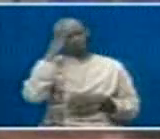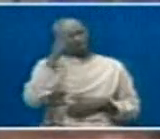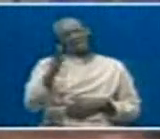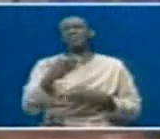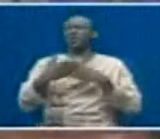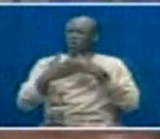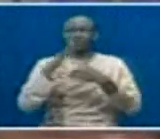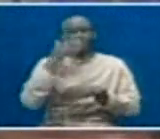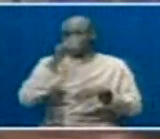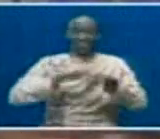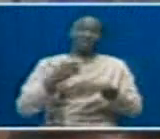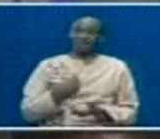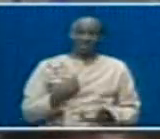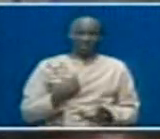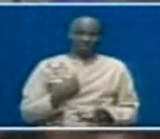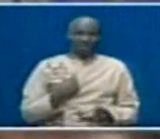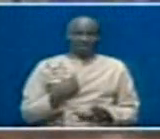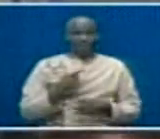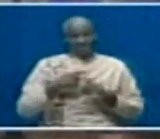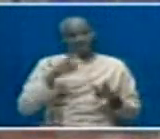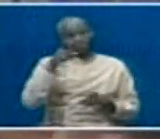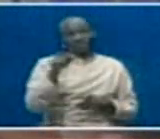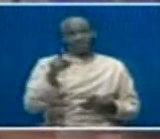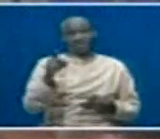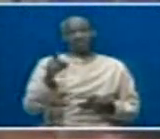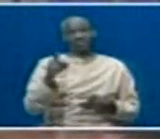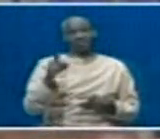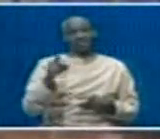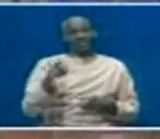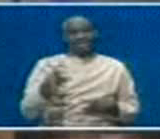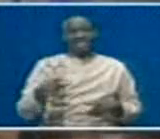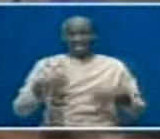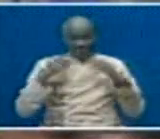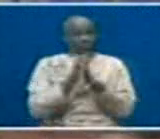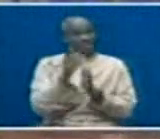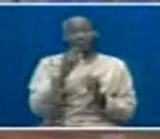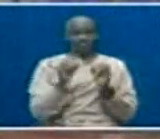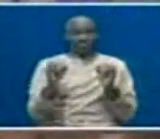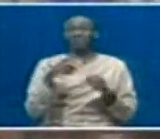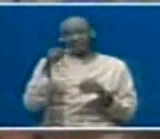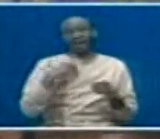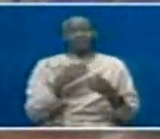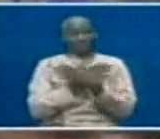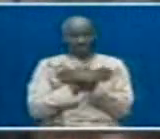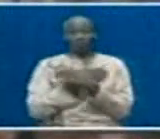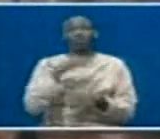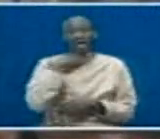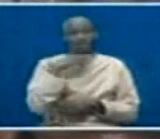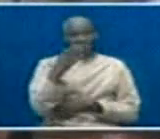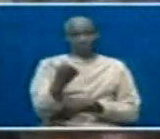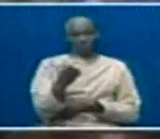probably better than I do. But they did not live with him. He had a friend who died,